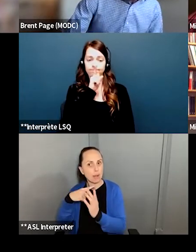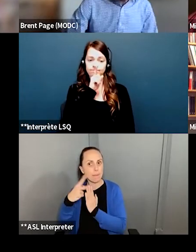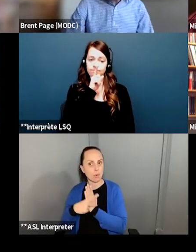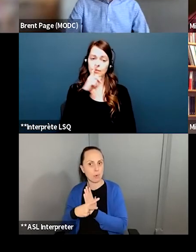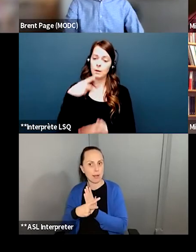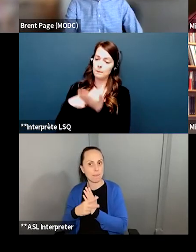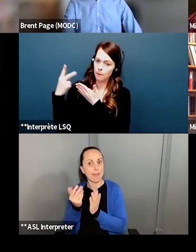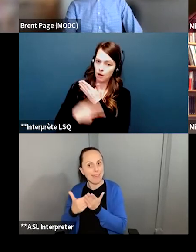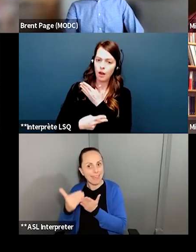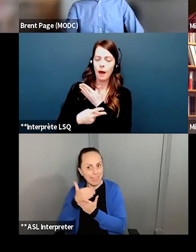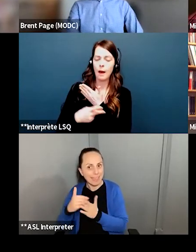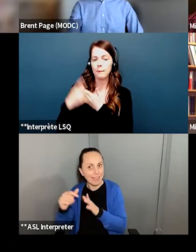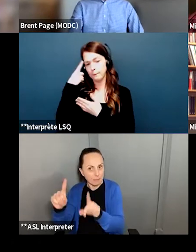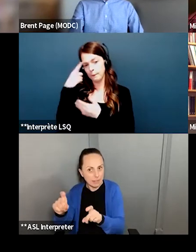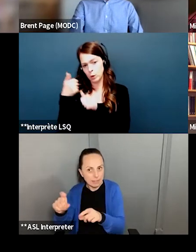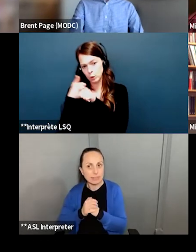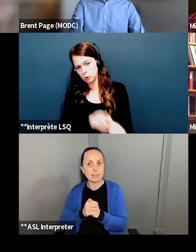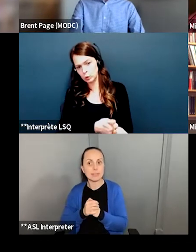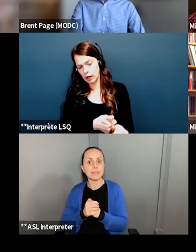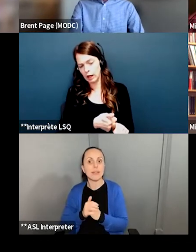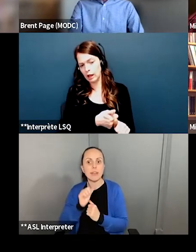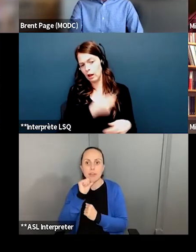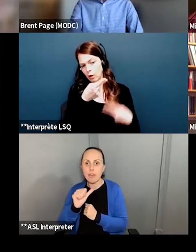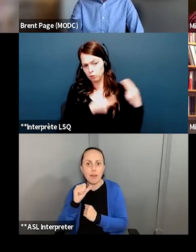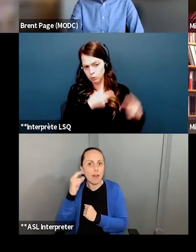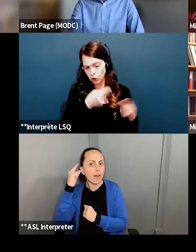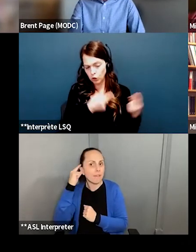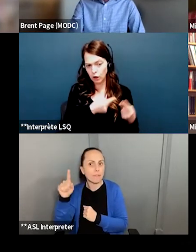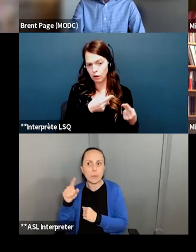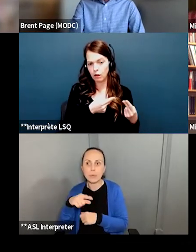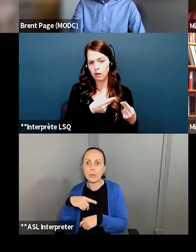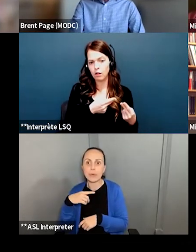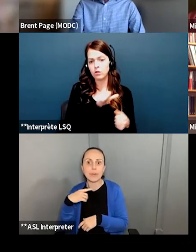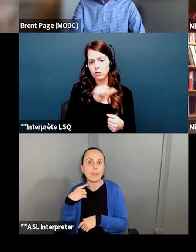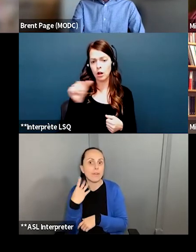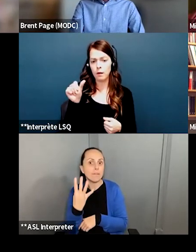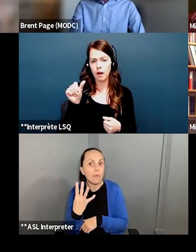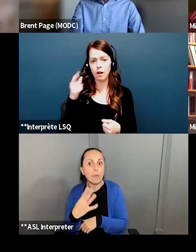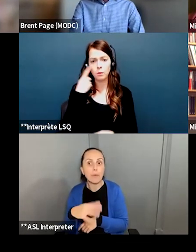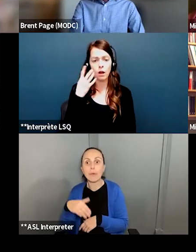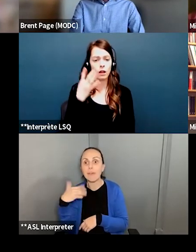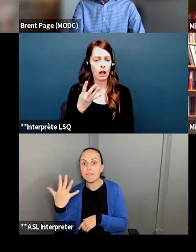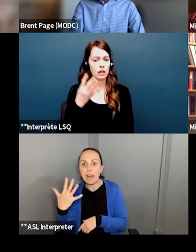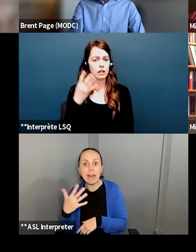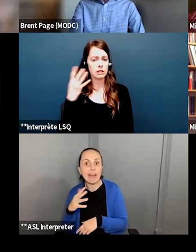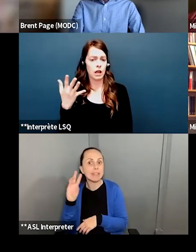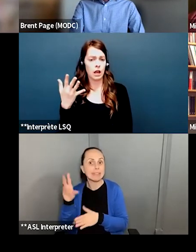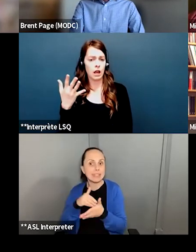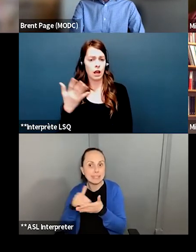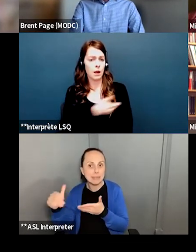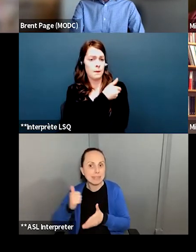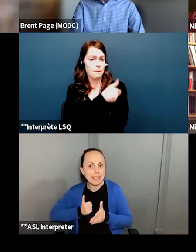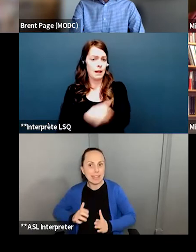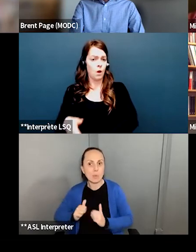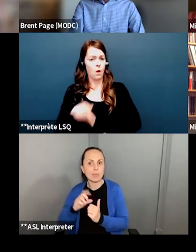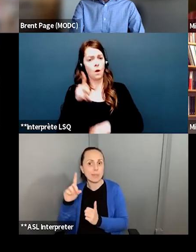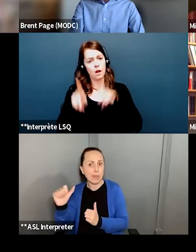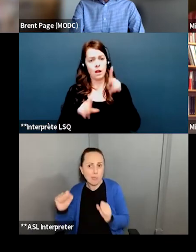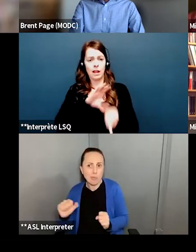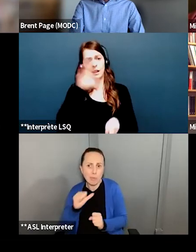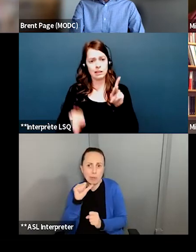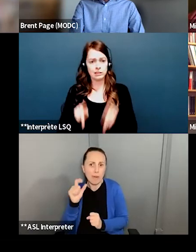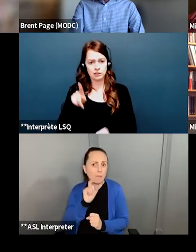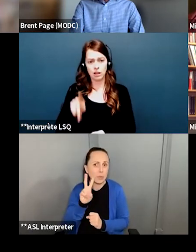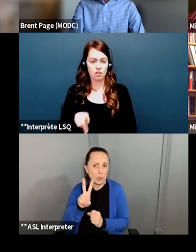It's income tested. It will not be for 4 or 5 or 6 million Canadians with disabilities. It probably won't even be for